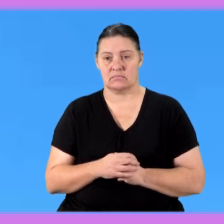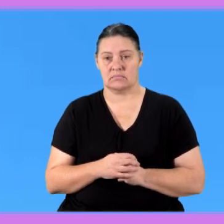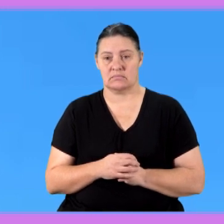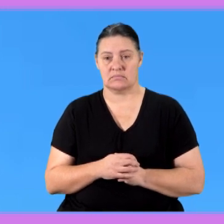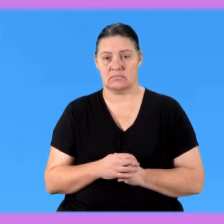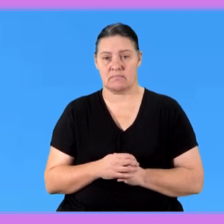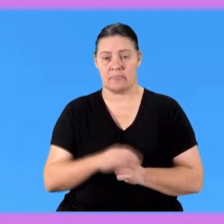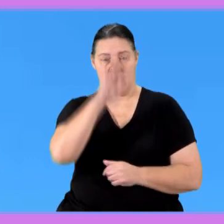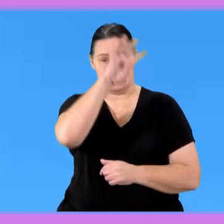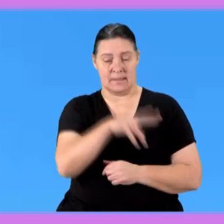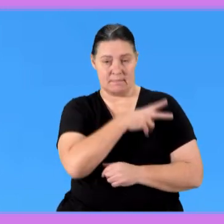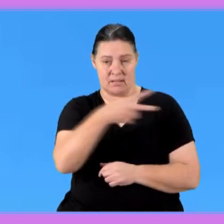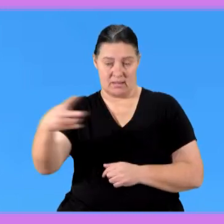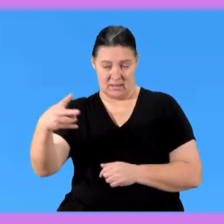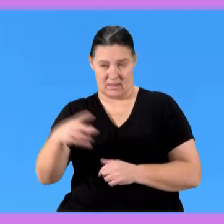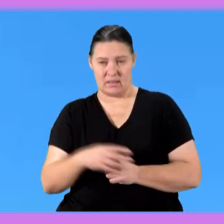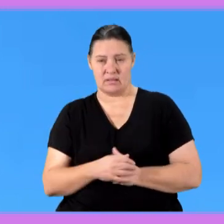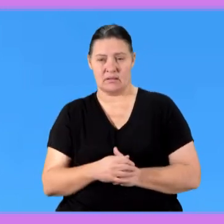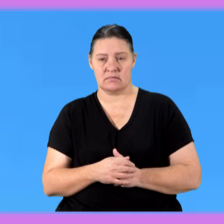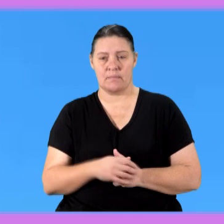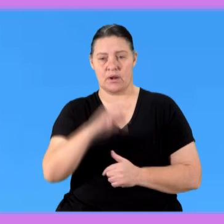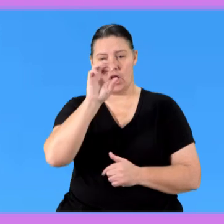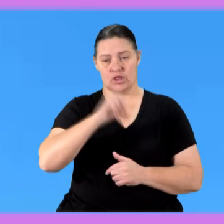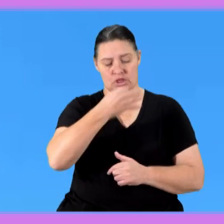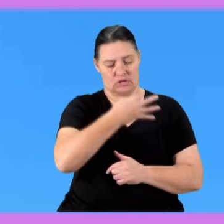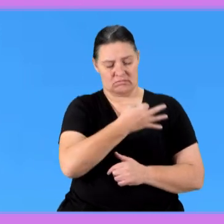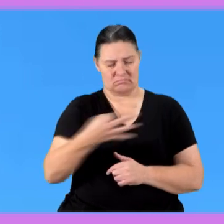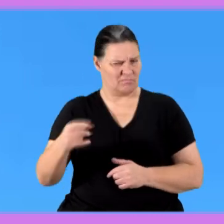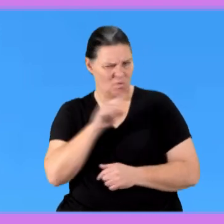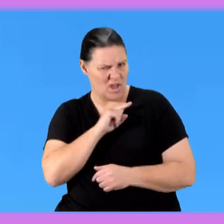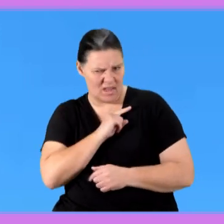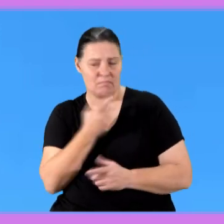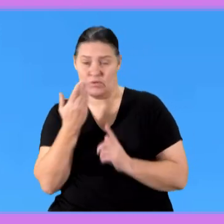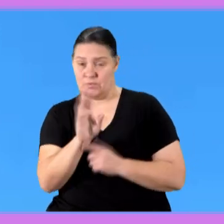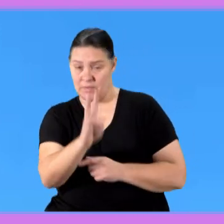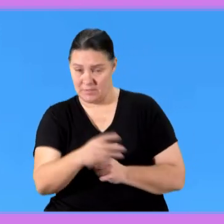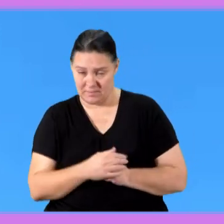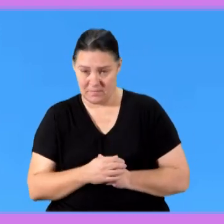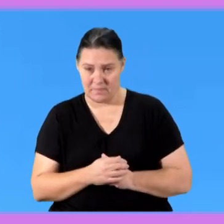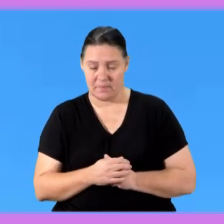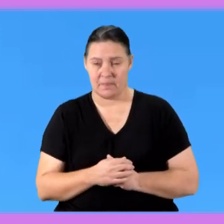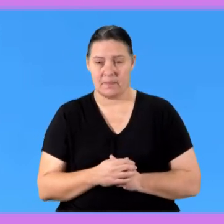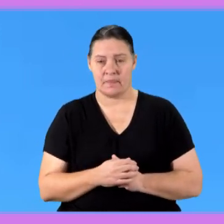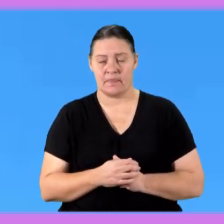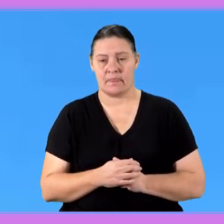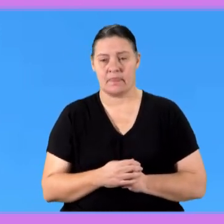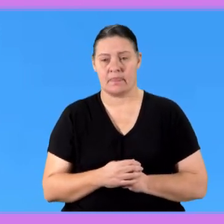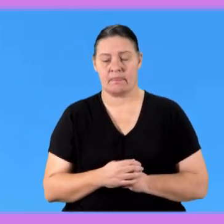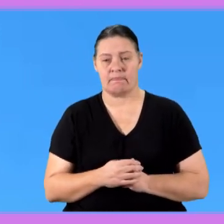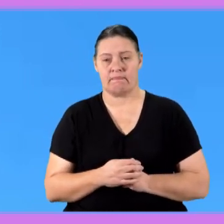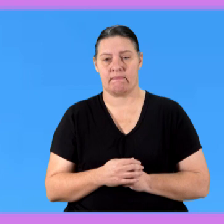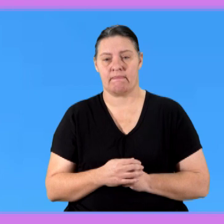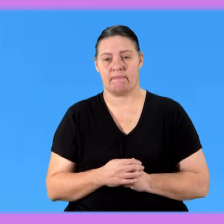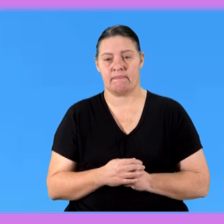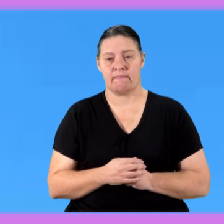Right? So let's add another column and I'll show you why. So in this case now, I'll